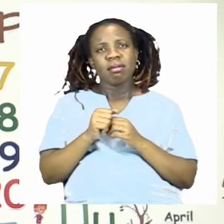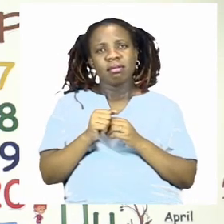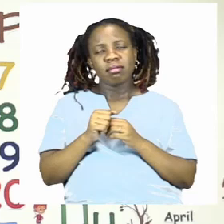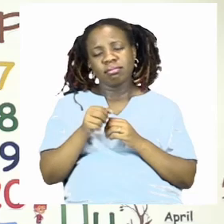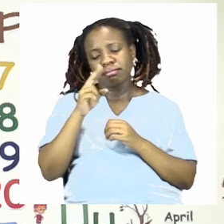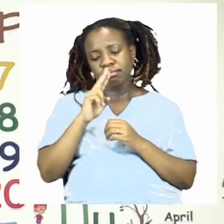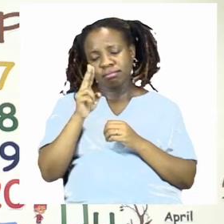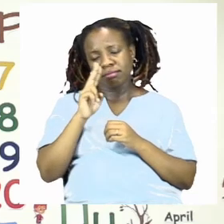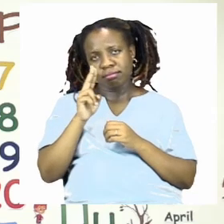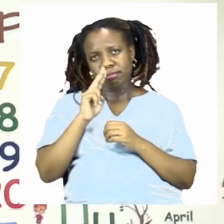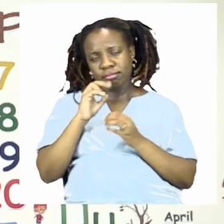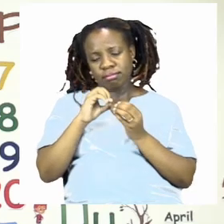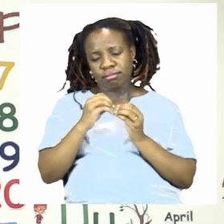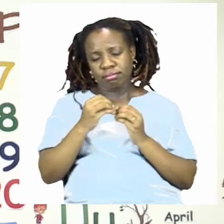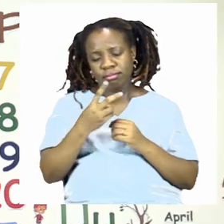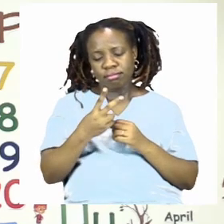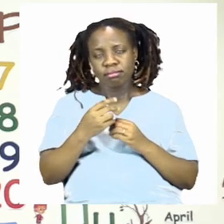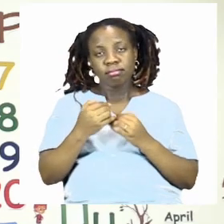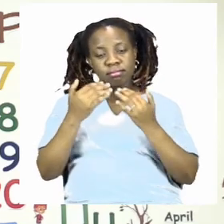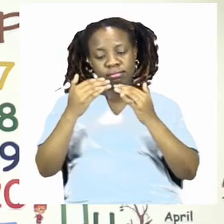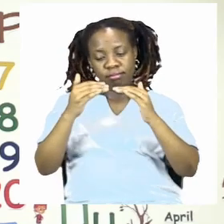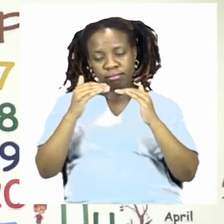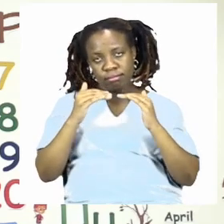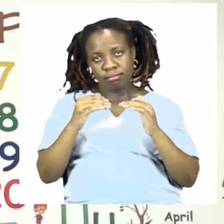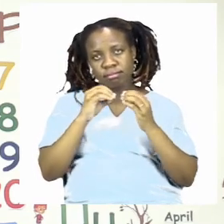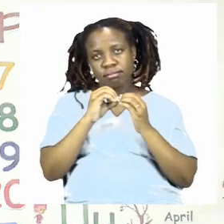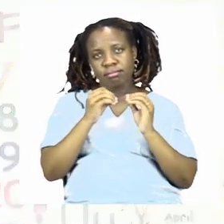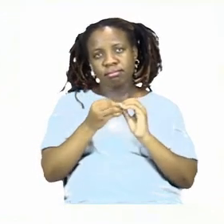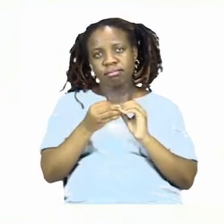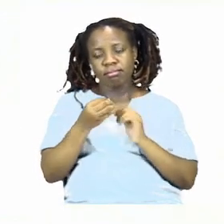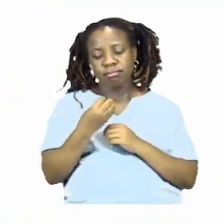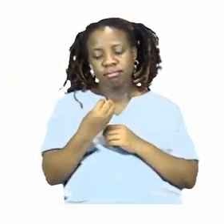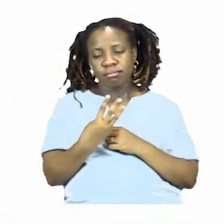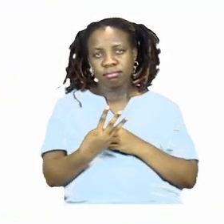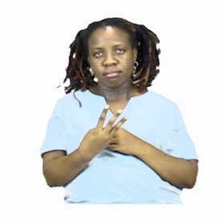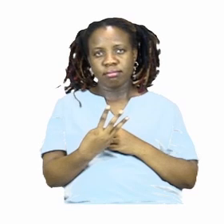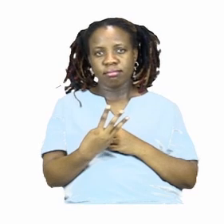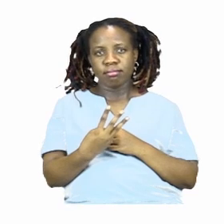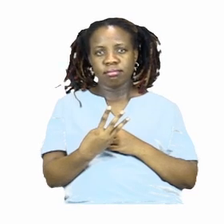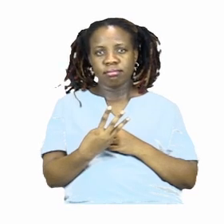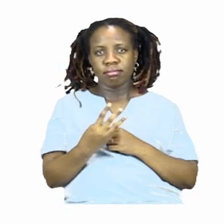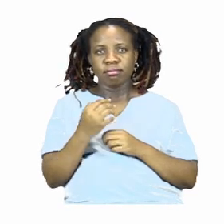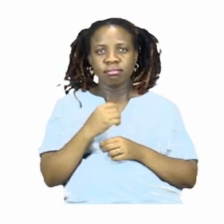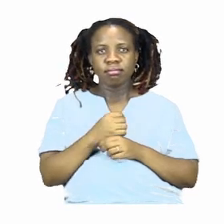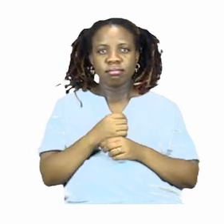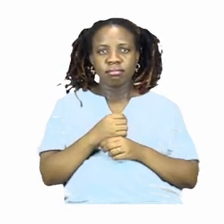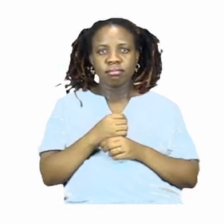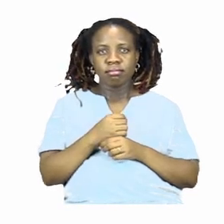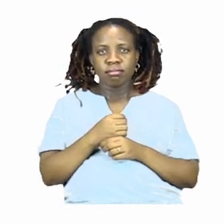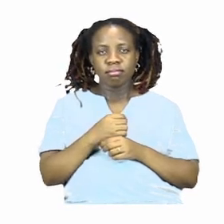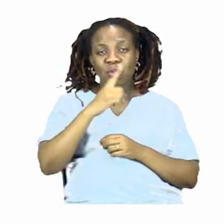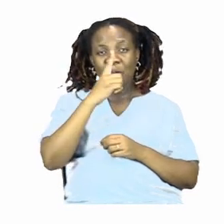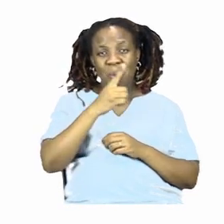quickly have a look at number 3 on your workbook. Now, for number 3 here, it says, if